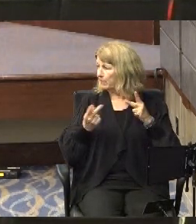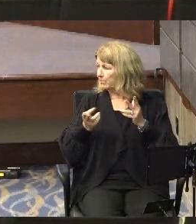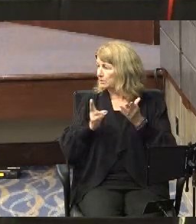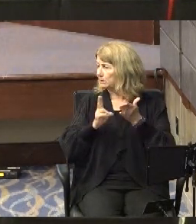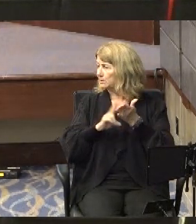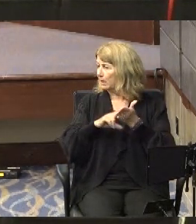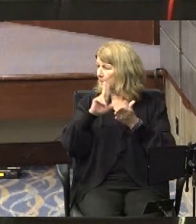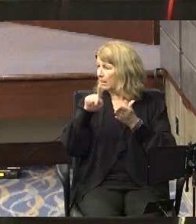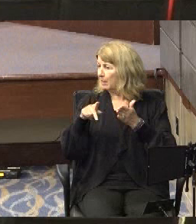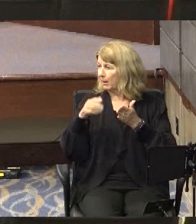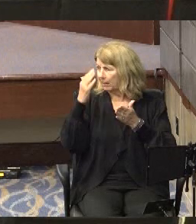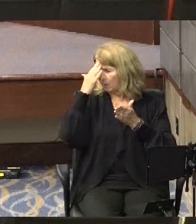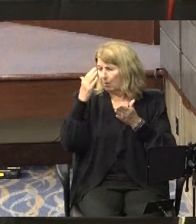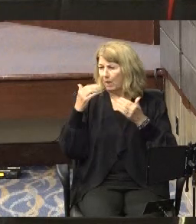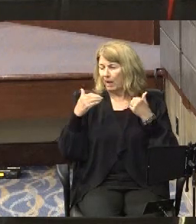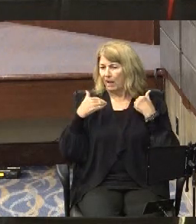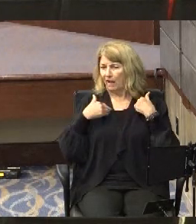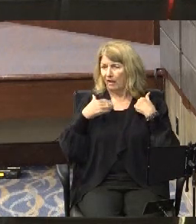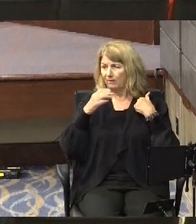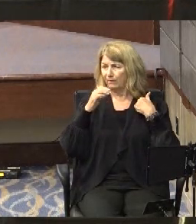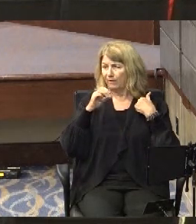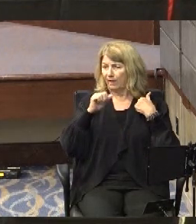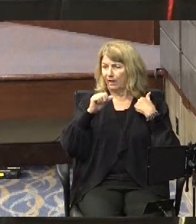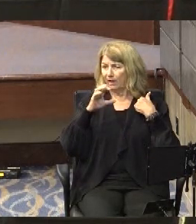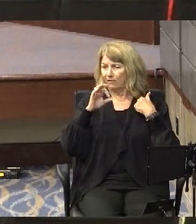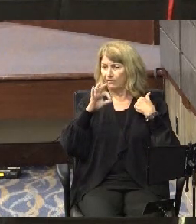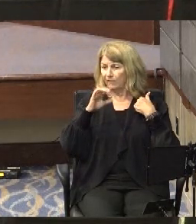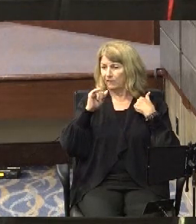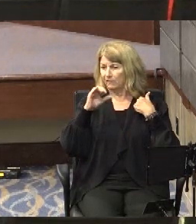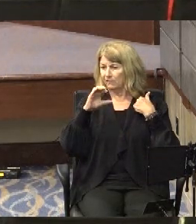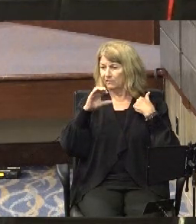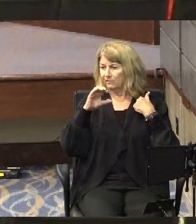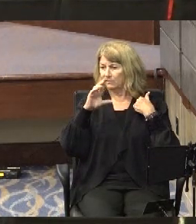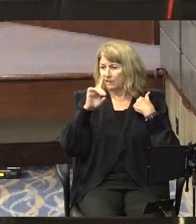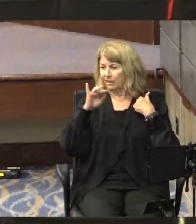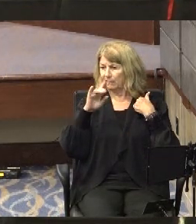I know I've got an affidavit of substantial interest on resolution